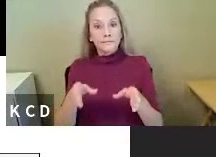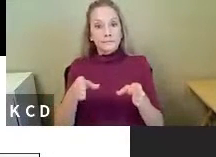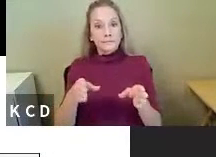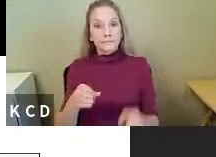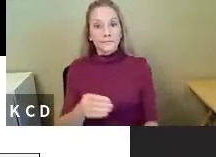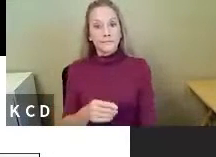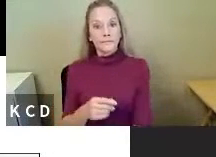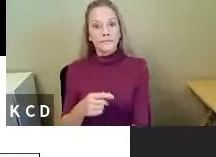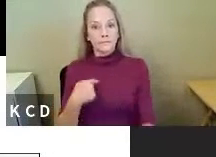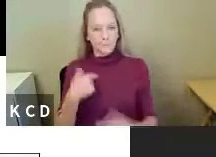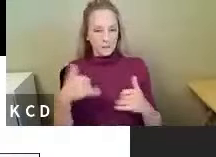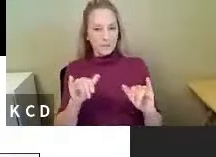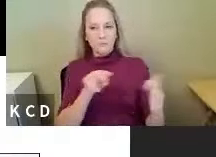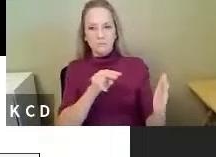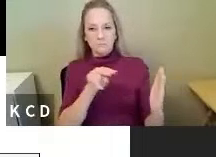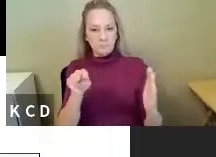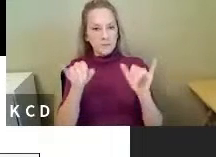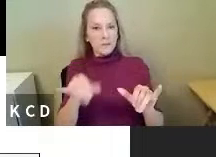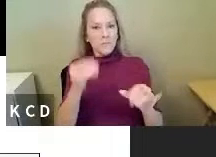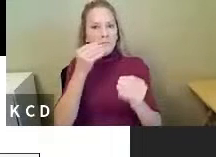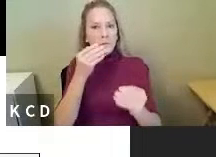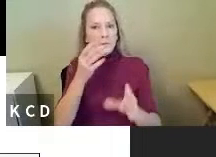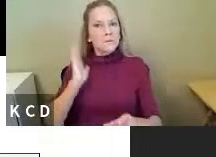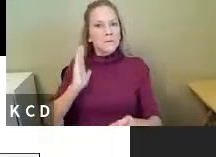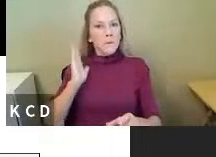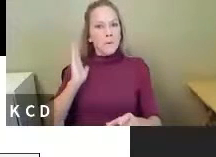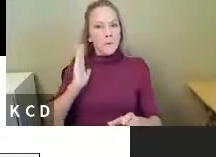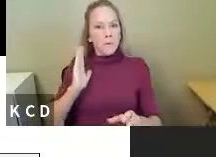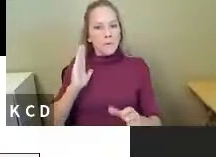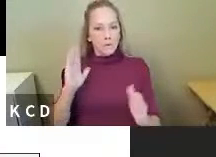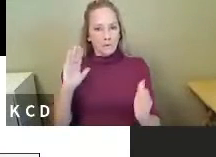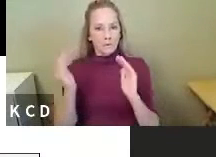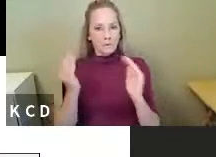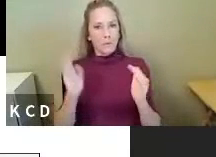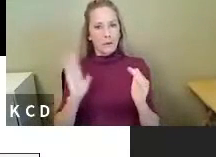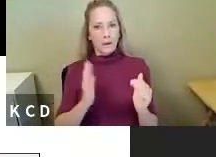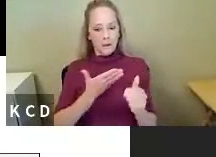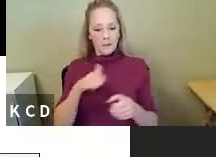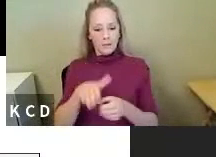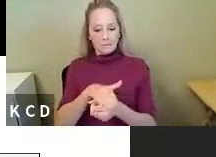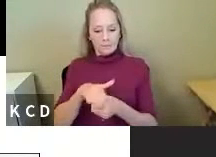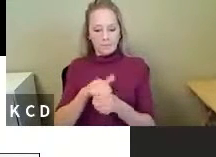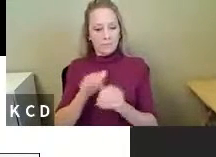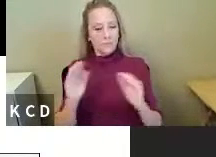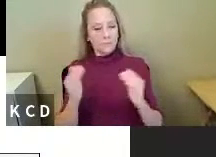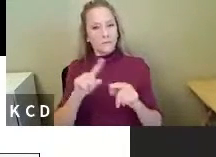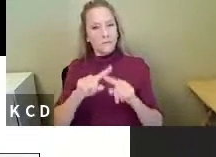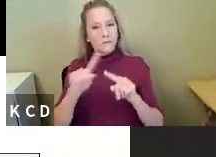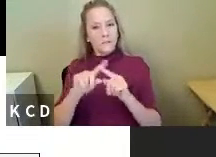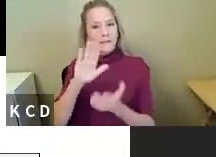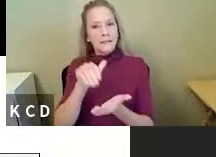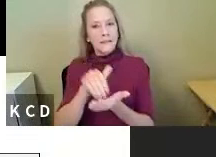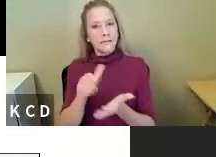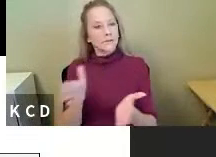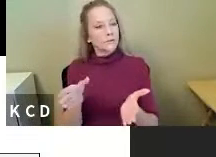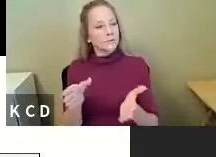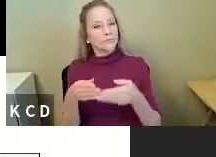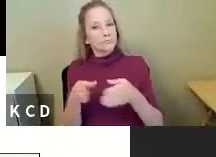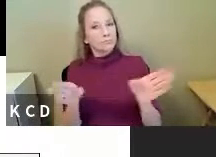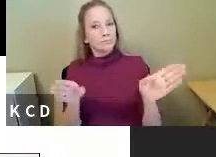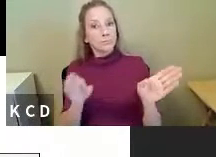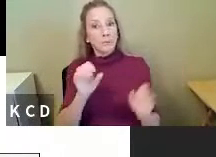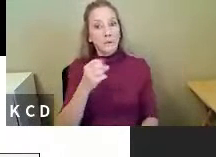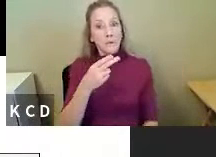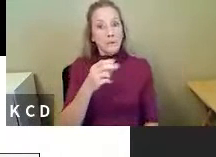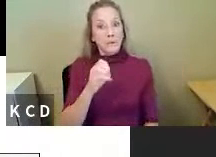So we always look at this as well. And so this just compares us to the other population centers. That Shelby